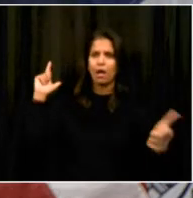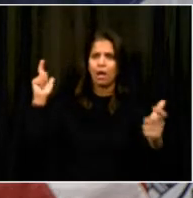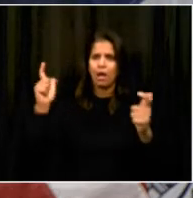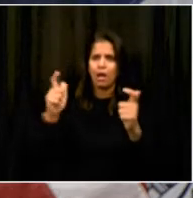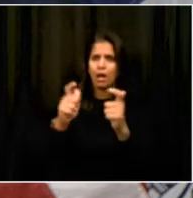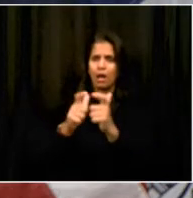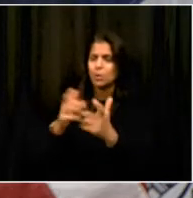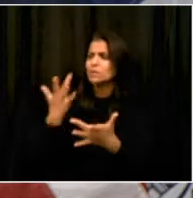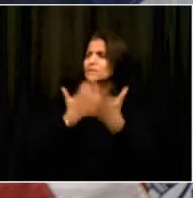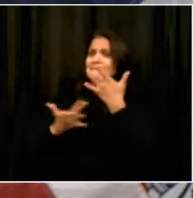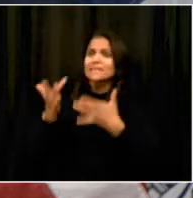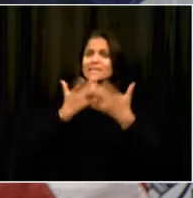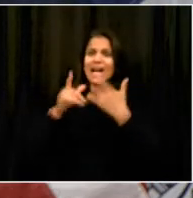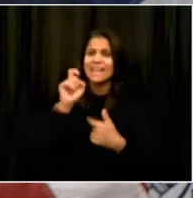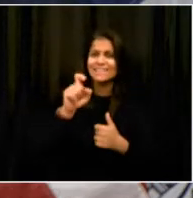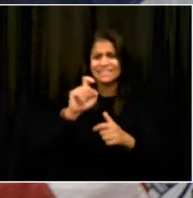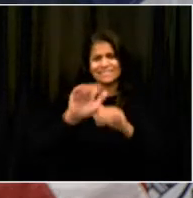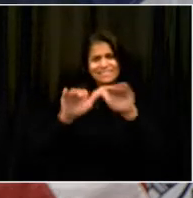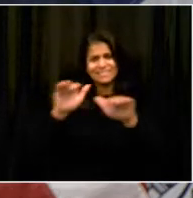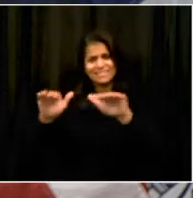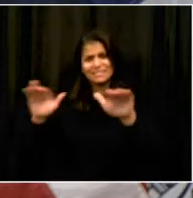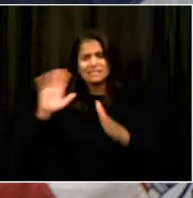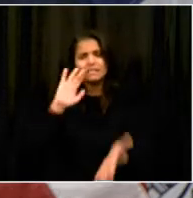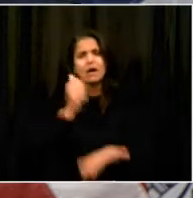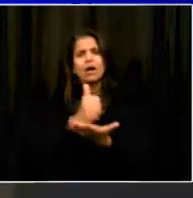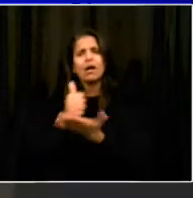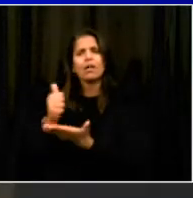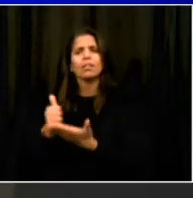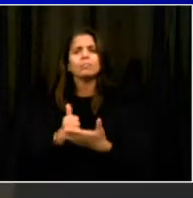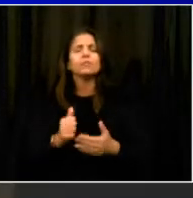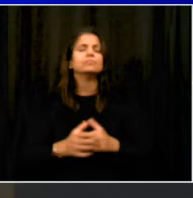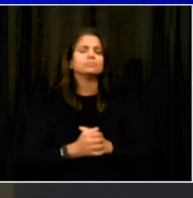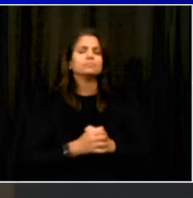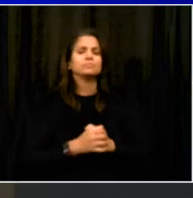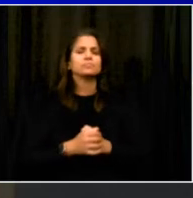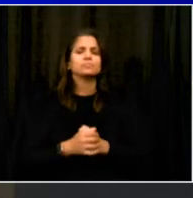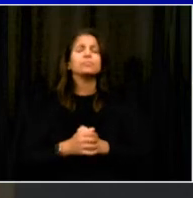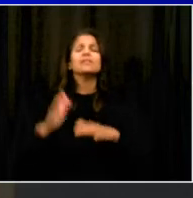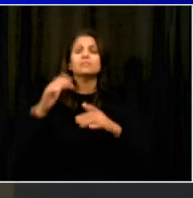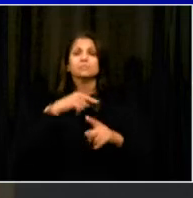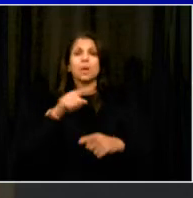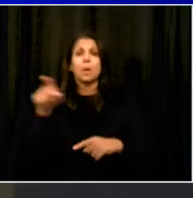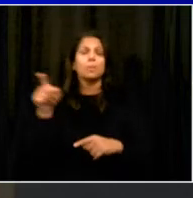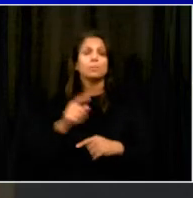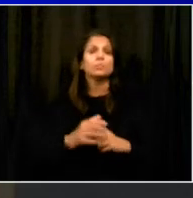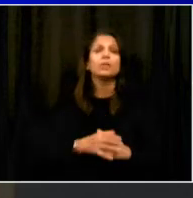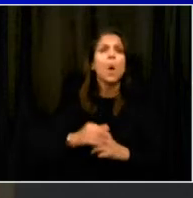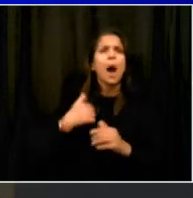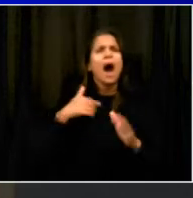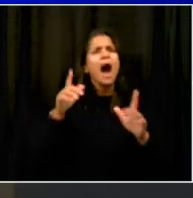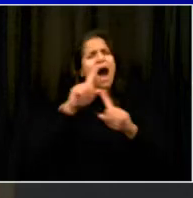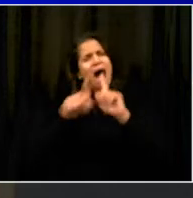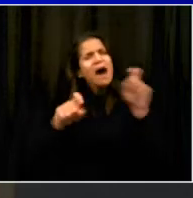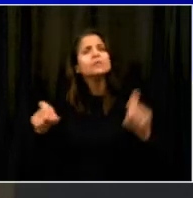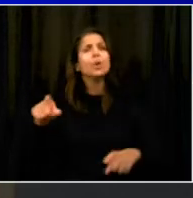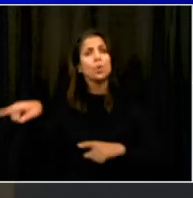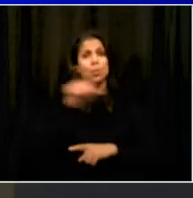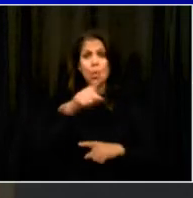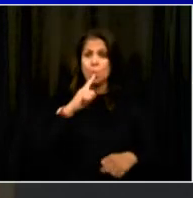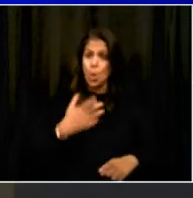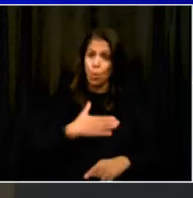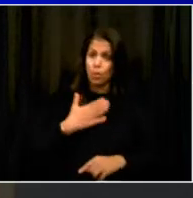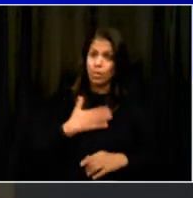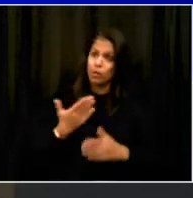been running low, so we put together the Give Blood NYC campaign, and right away, New Yorkers have started to answer the call. We said we